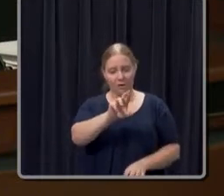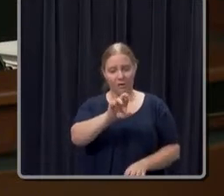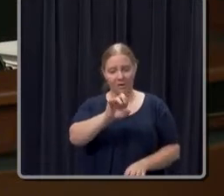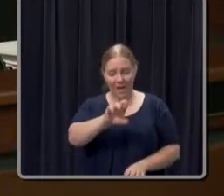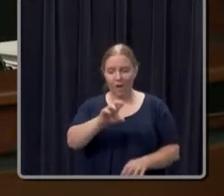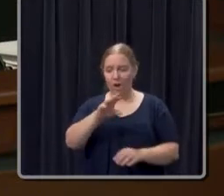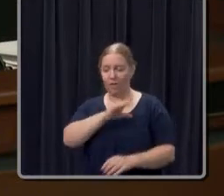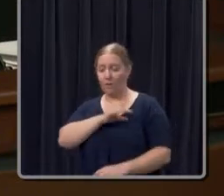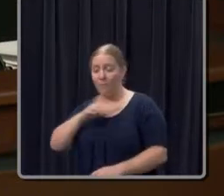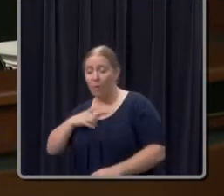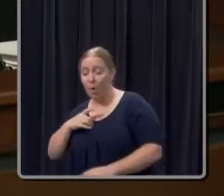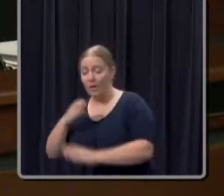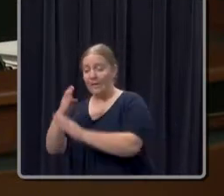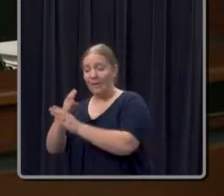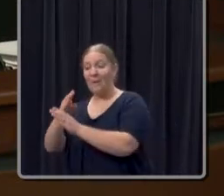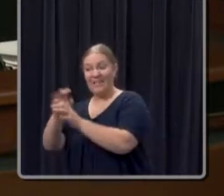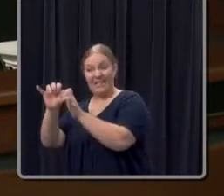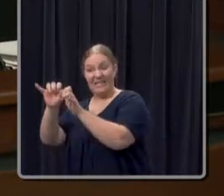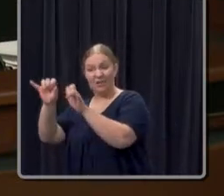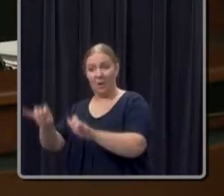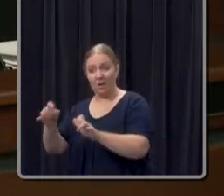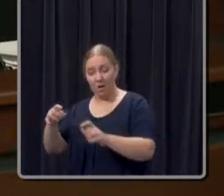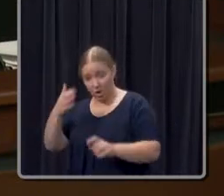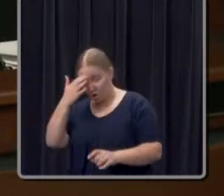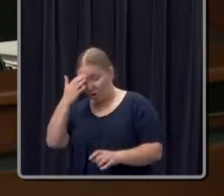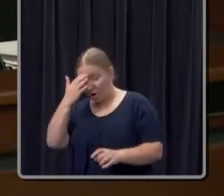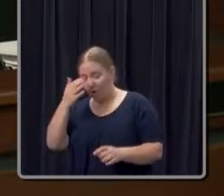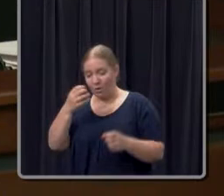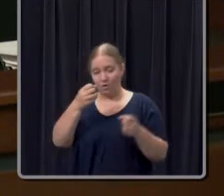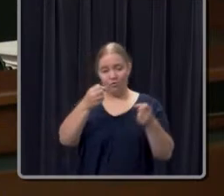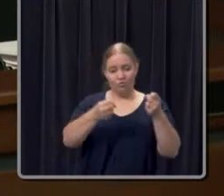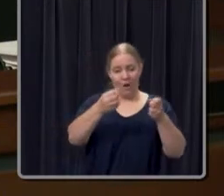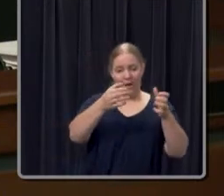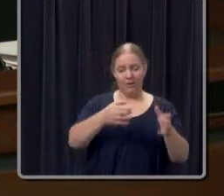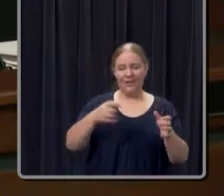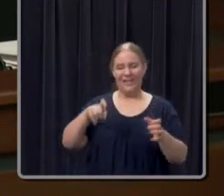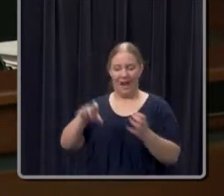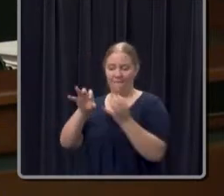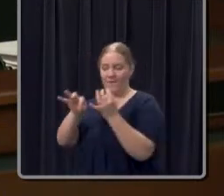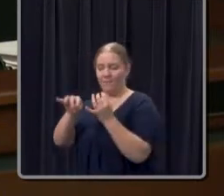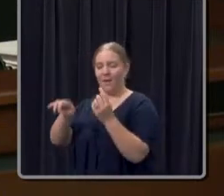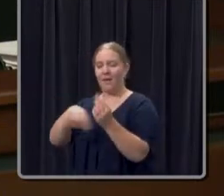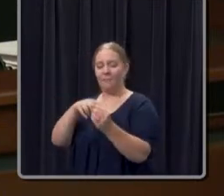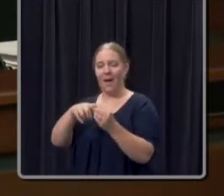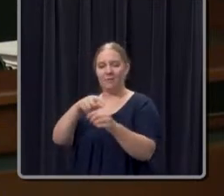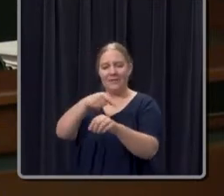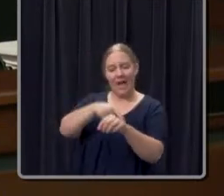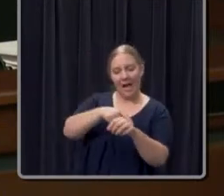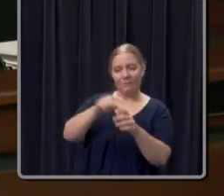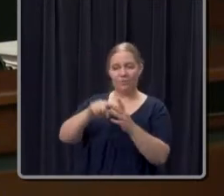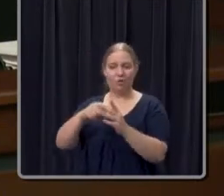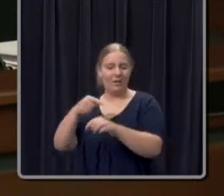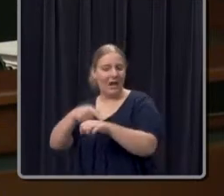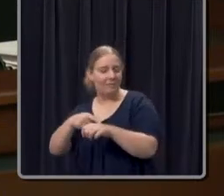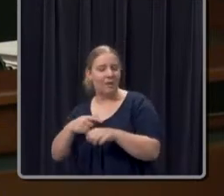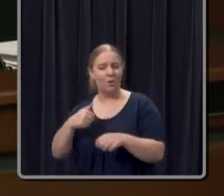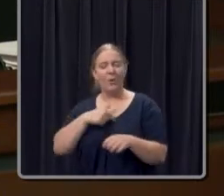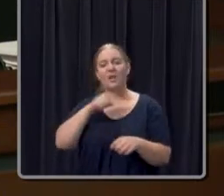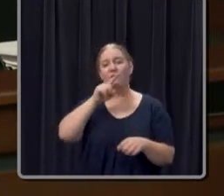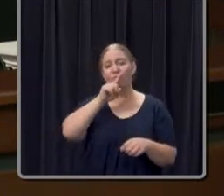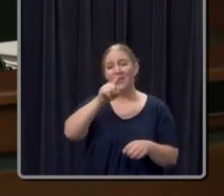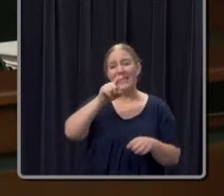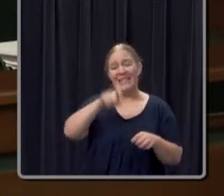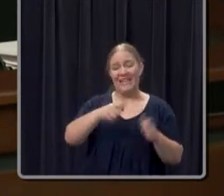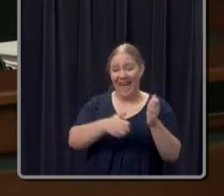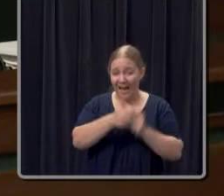board, the busing situations, we're lacking drivers. We need to have feedback about times and start times. We really need